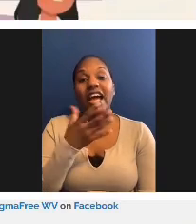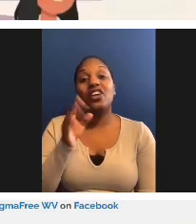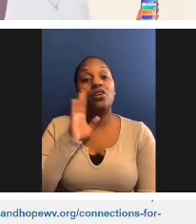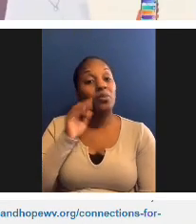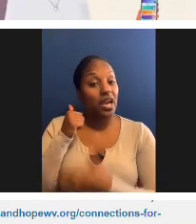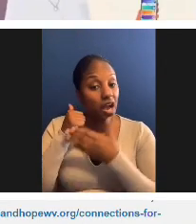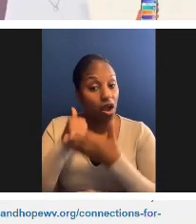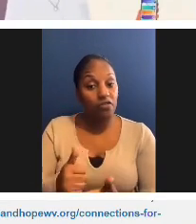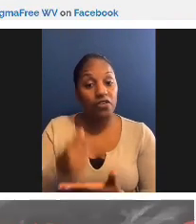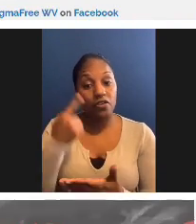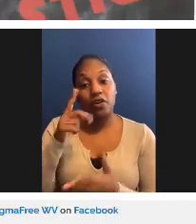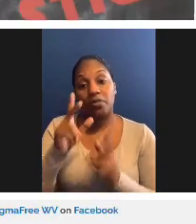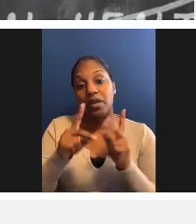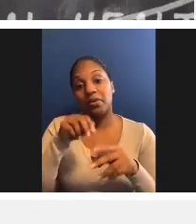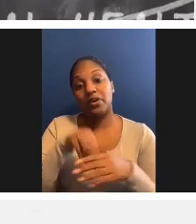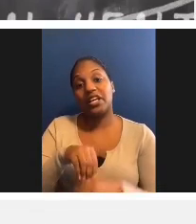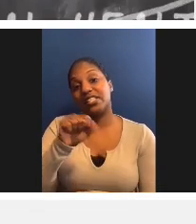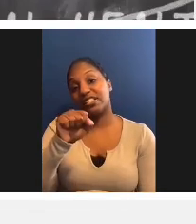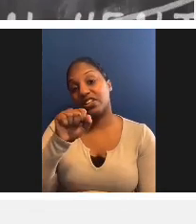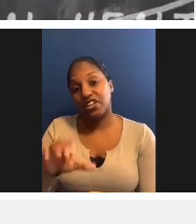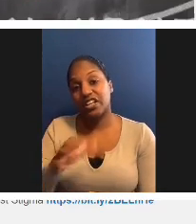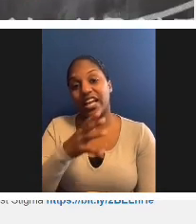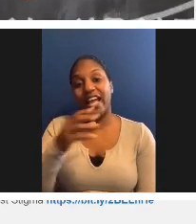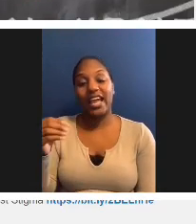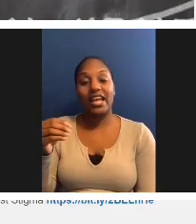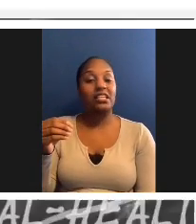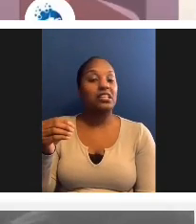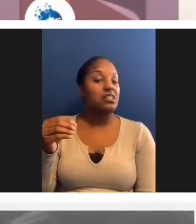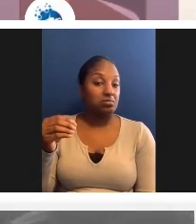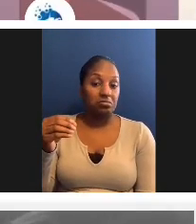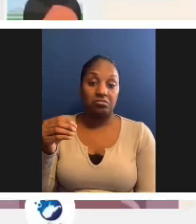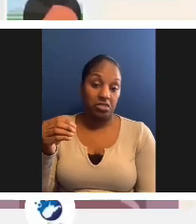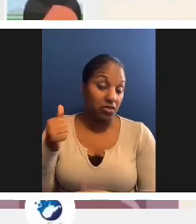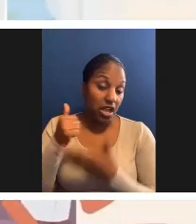Carolina as much as they are here in West Virginia.